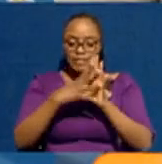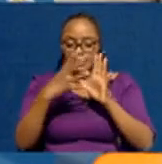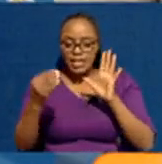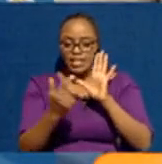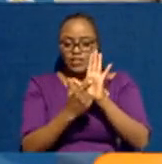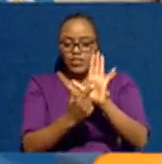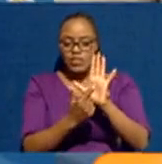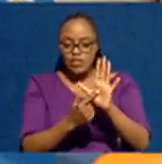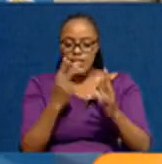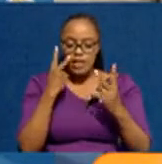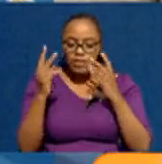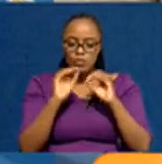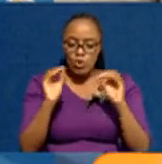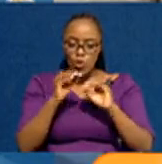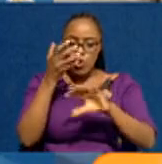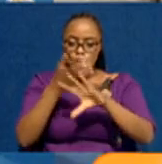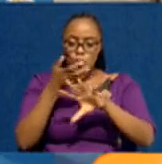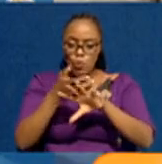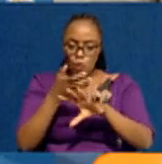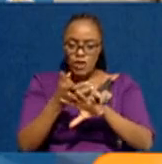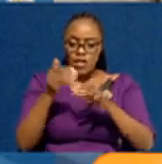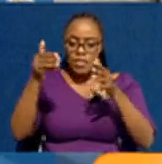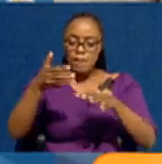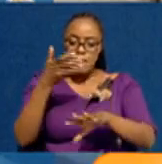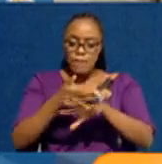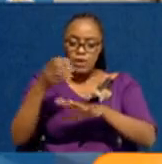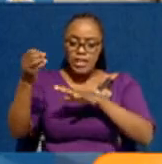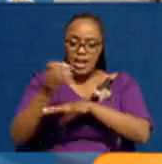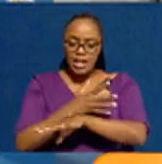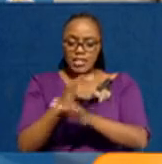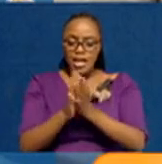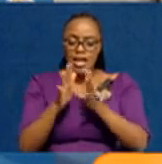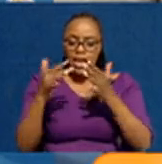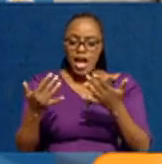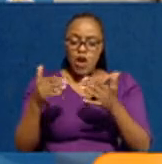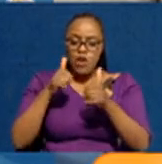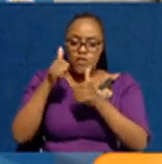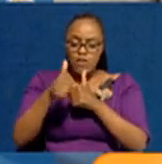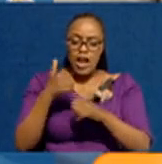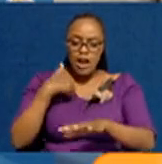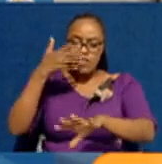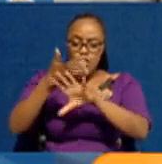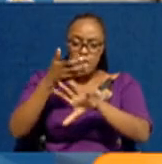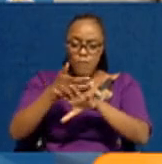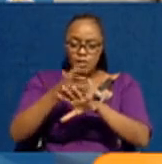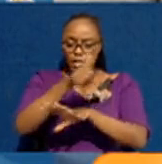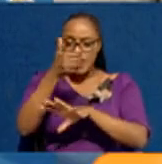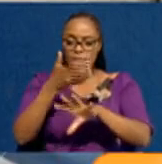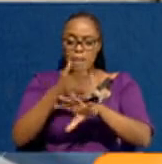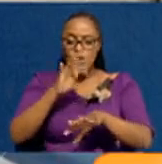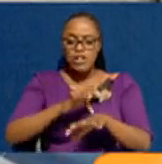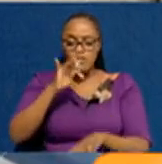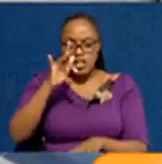as less visible bone structures, the presence of bone cancers and how far they have spread on the bone, and other bone